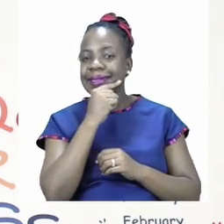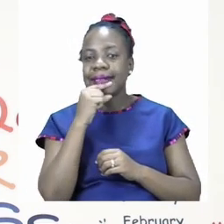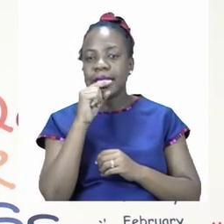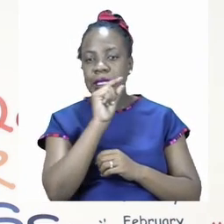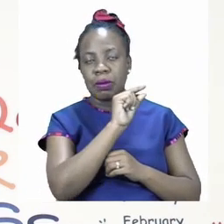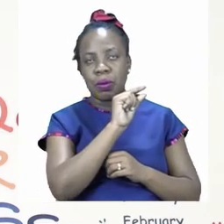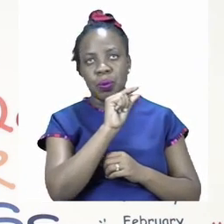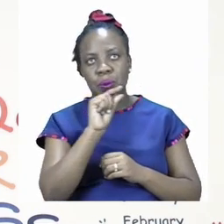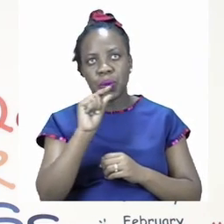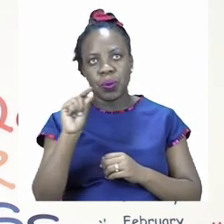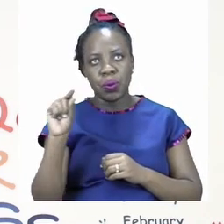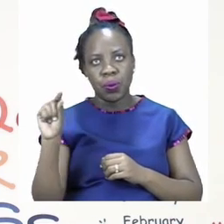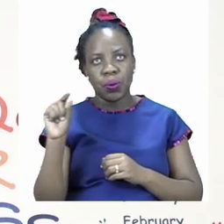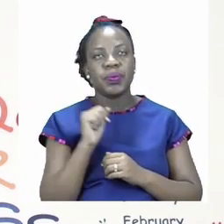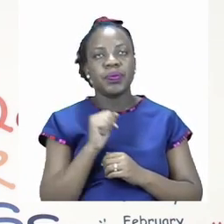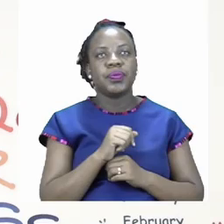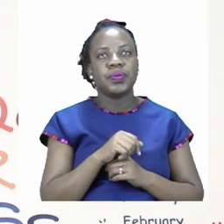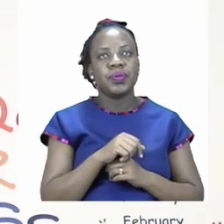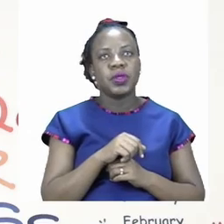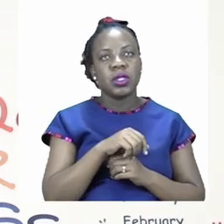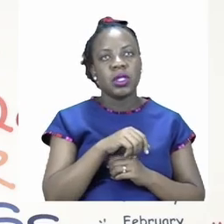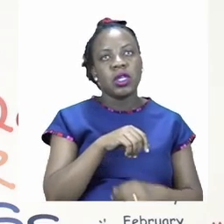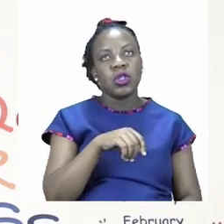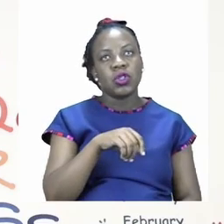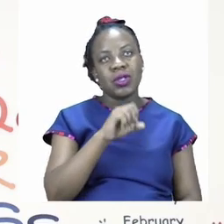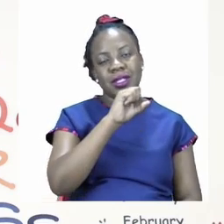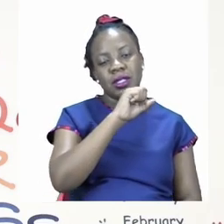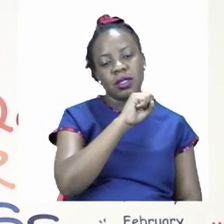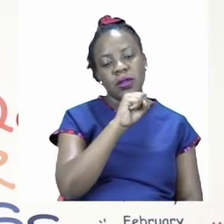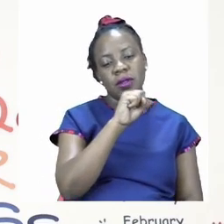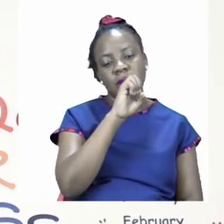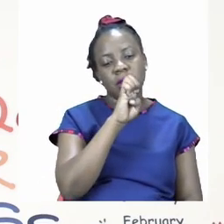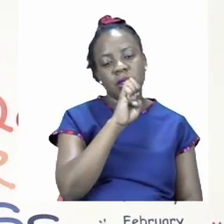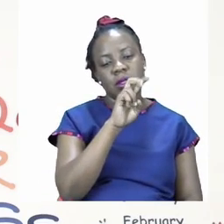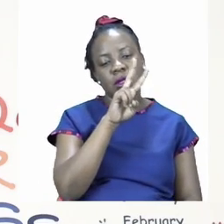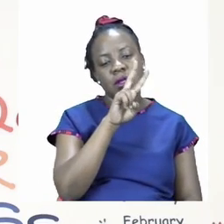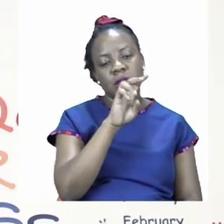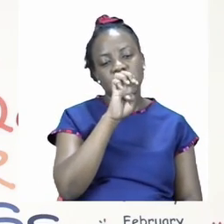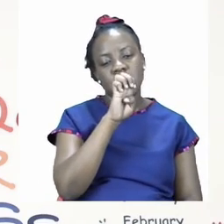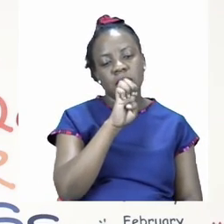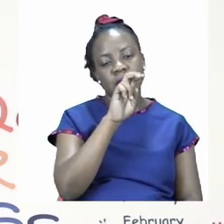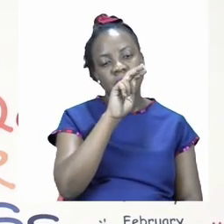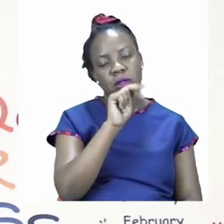7 and then we write the 100.